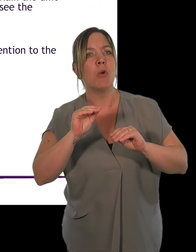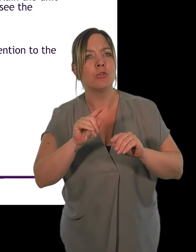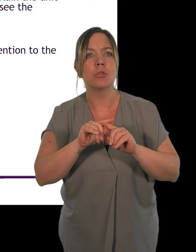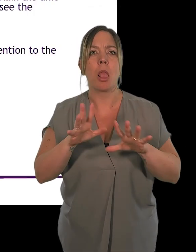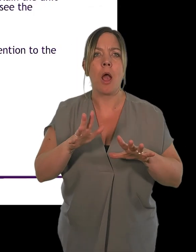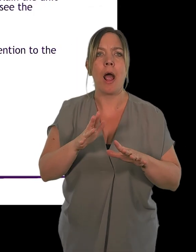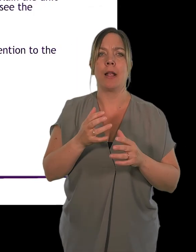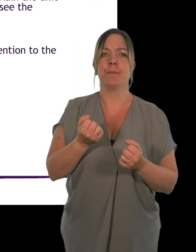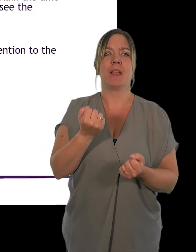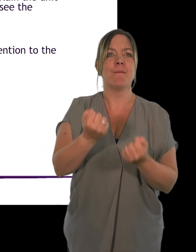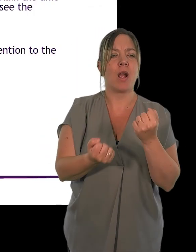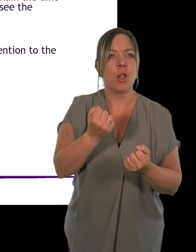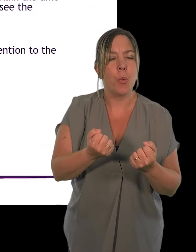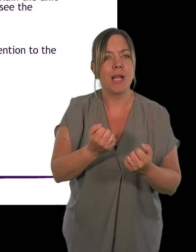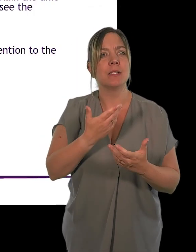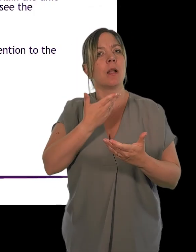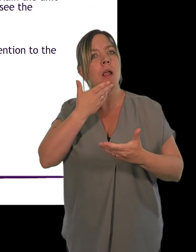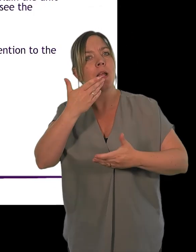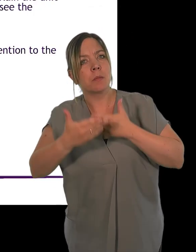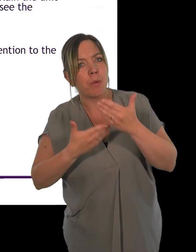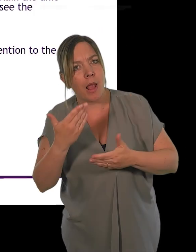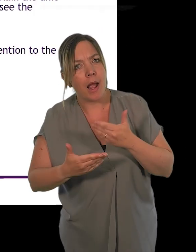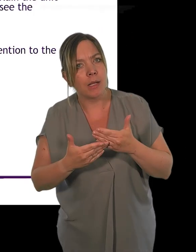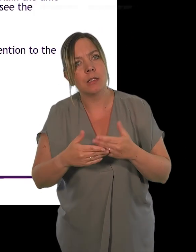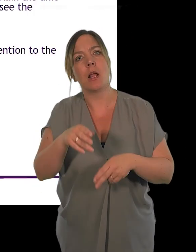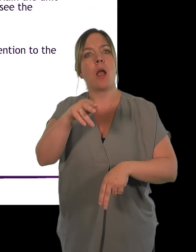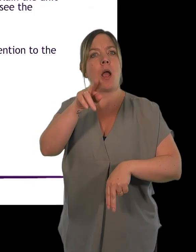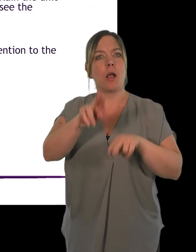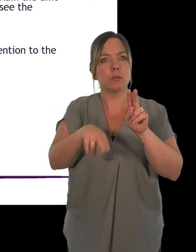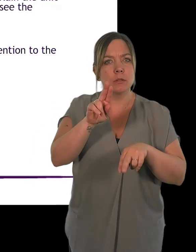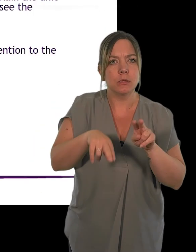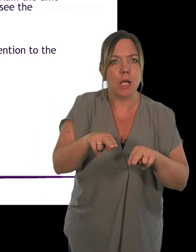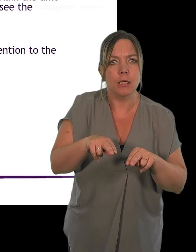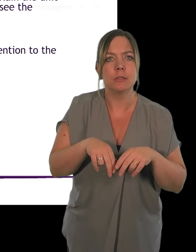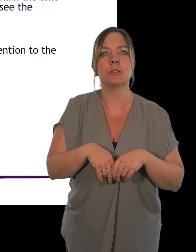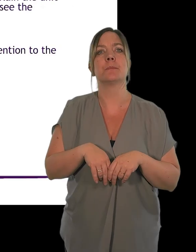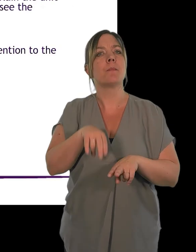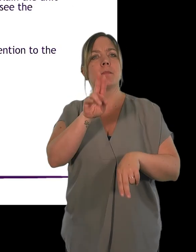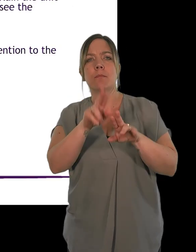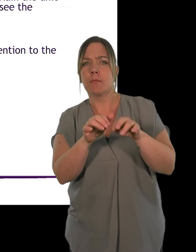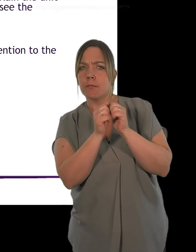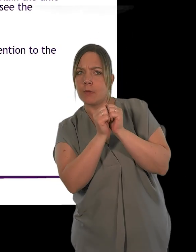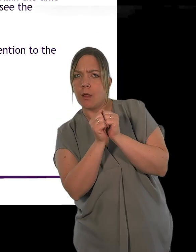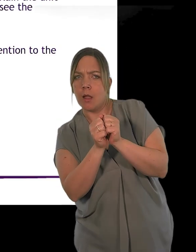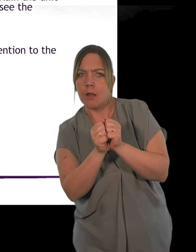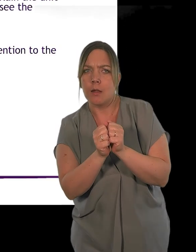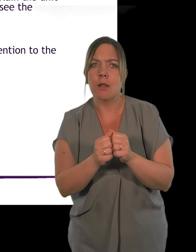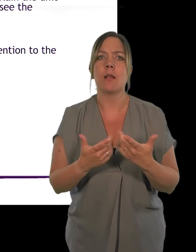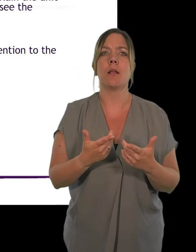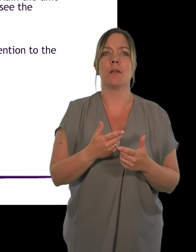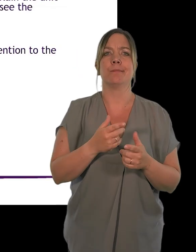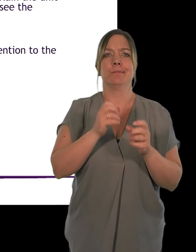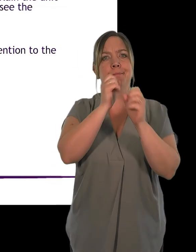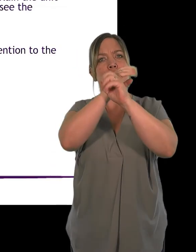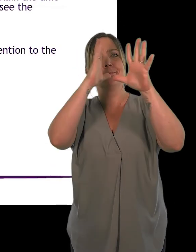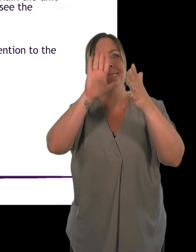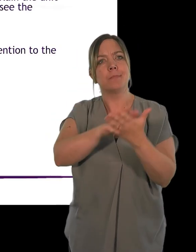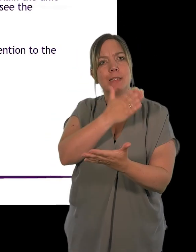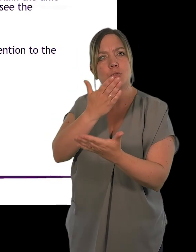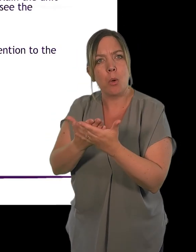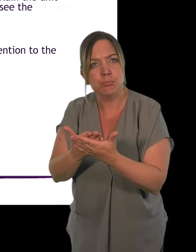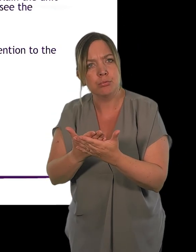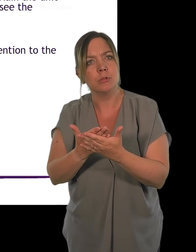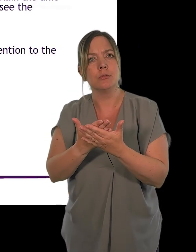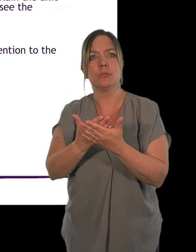evaluate, explain, assess, appraise, interpret, present,